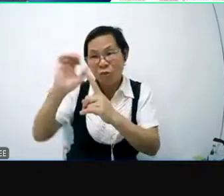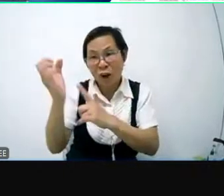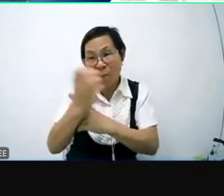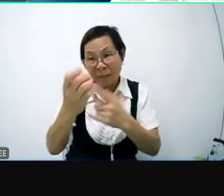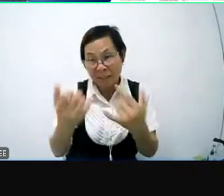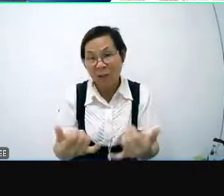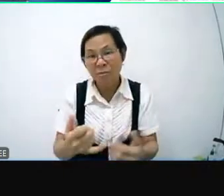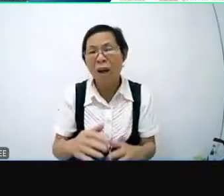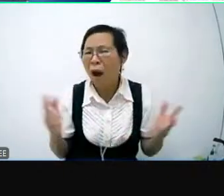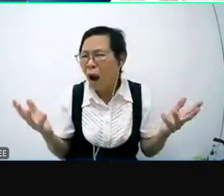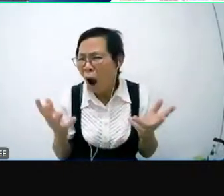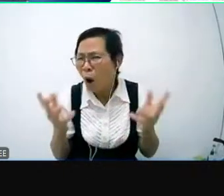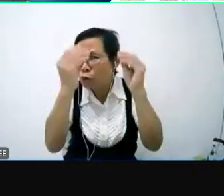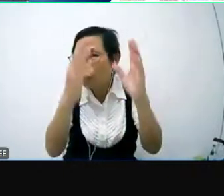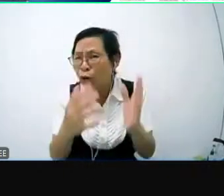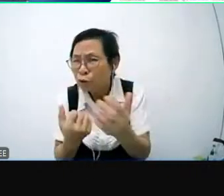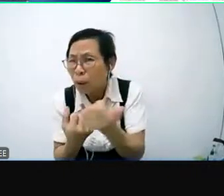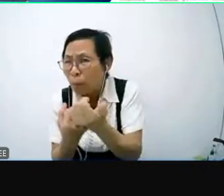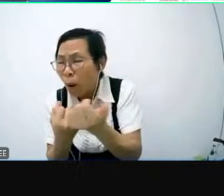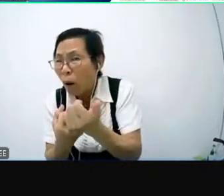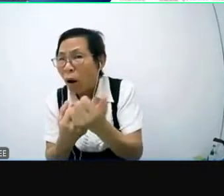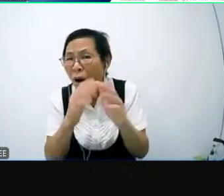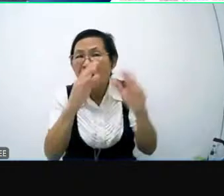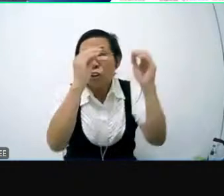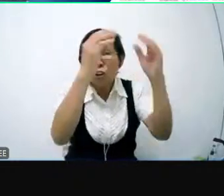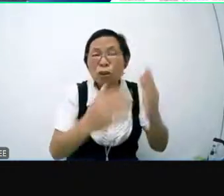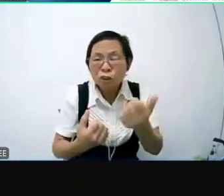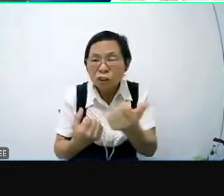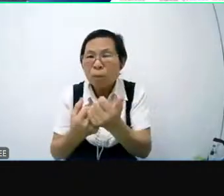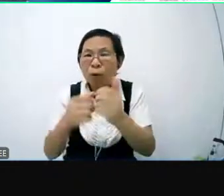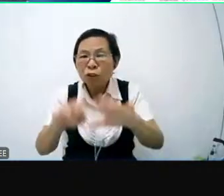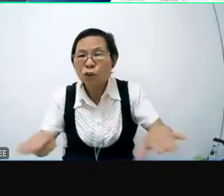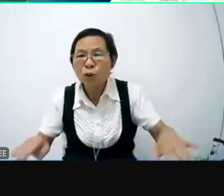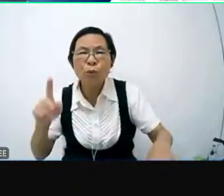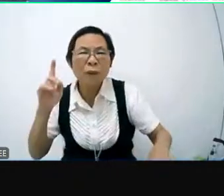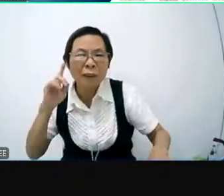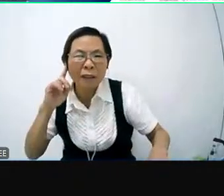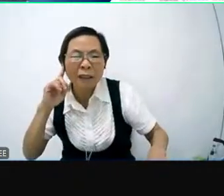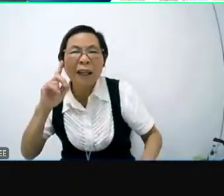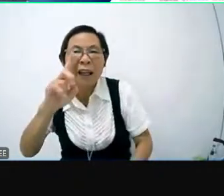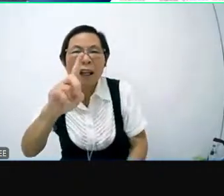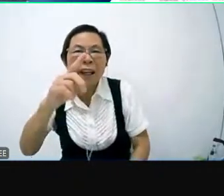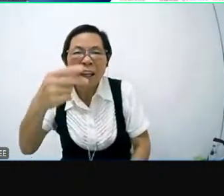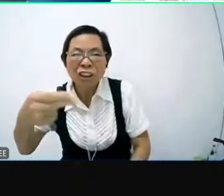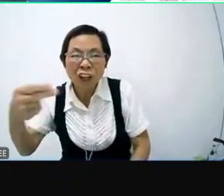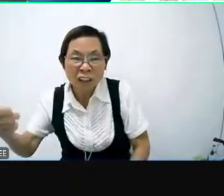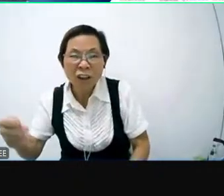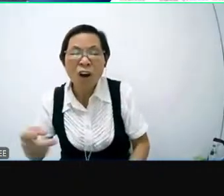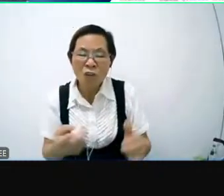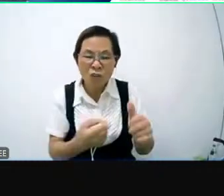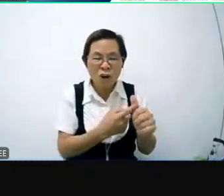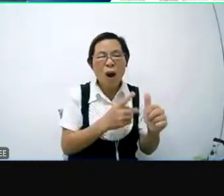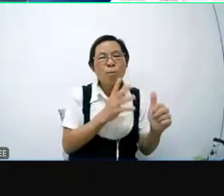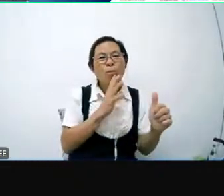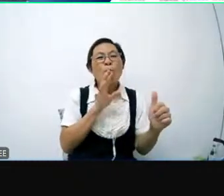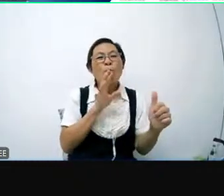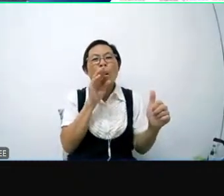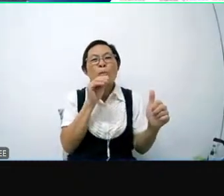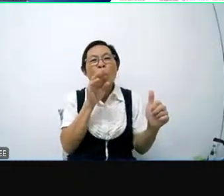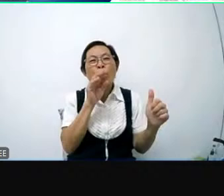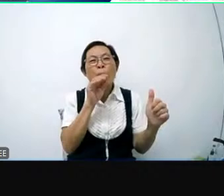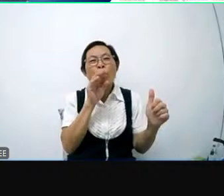Okay, how can teachers support students with DHH? So first of all, while speaking to the students, face